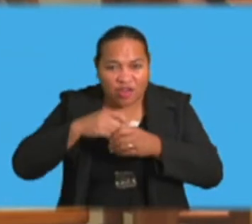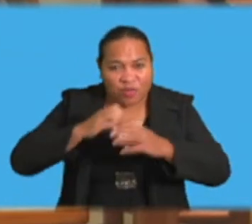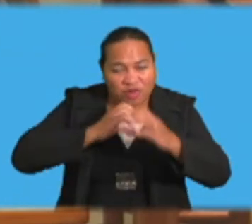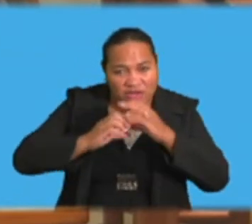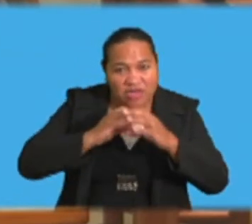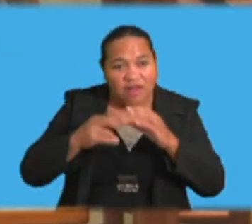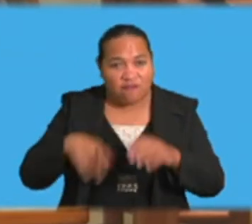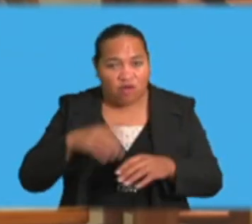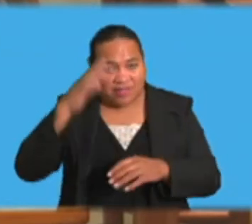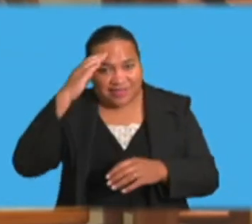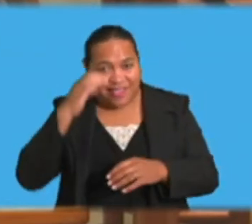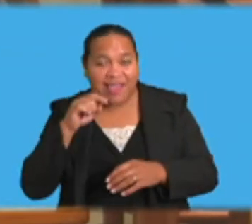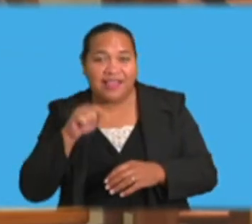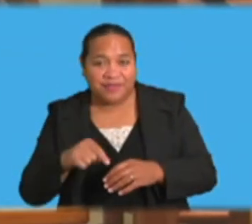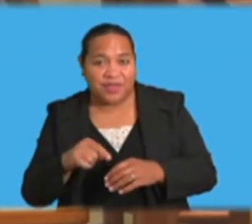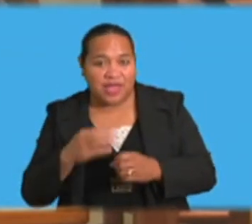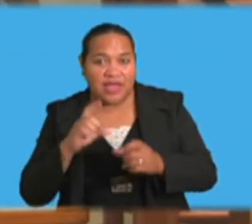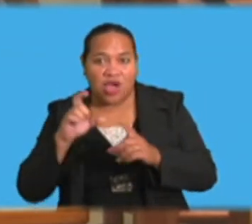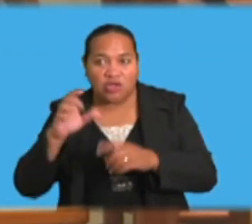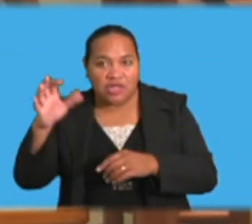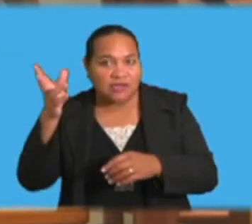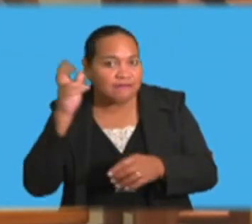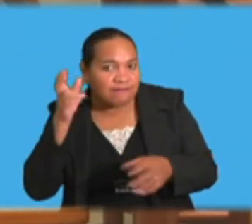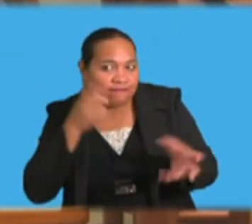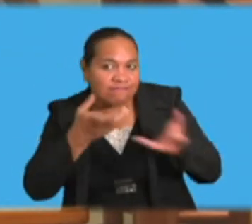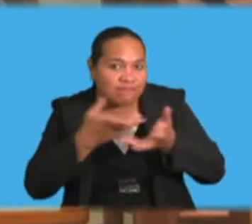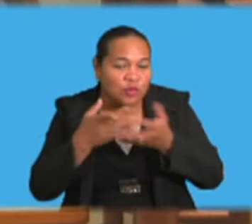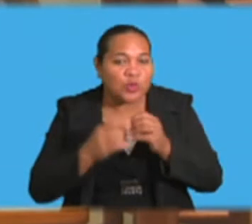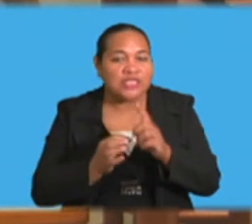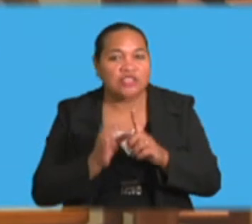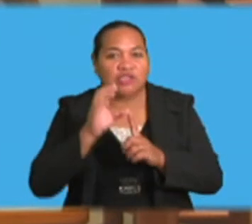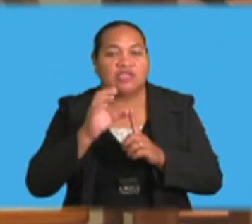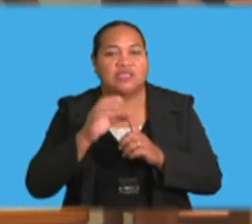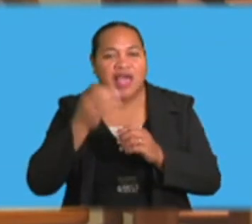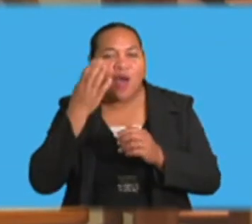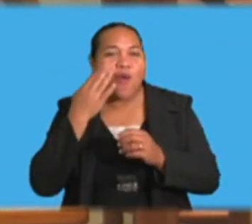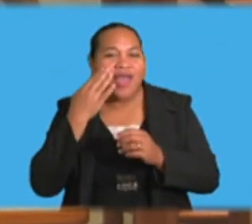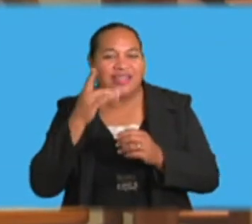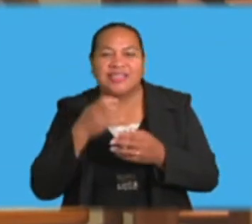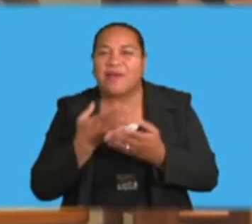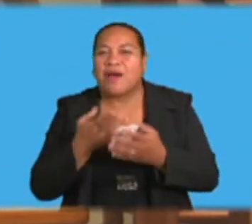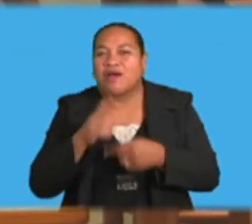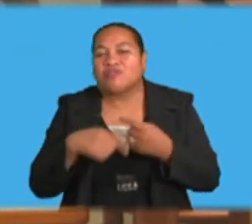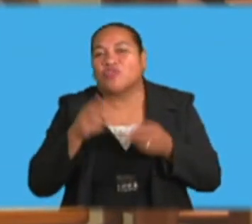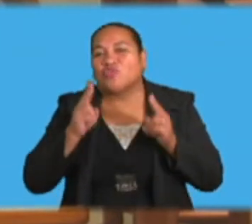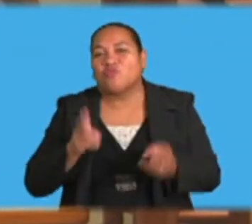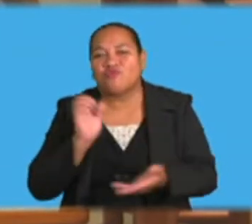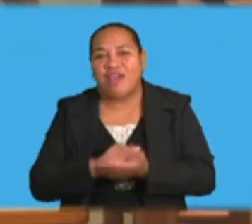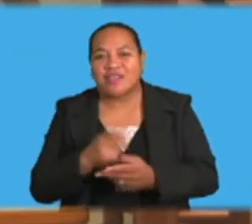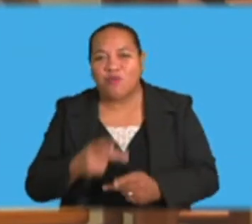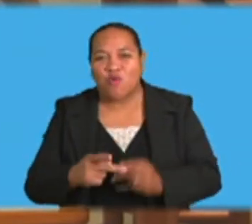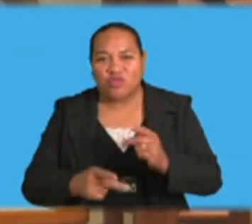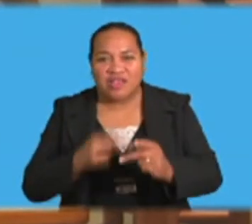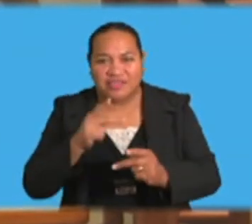for the state, and that the consulting process increases awareness and the quality of compliance on the human rights process. Madam Speaker,